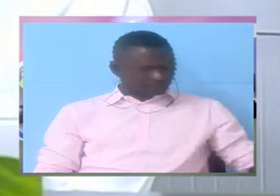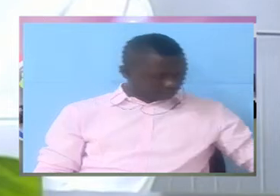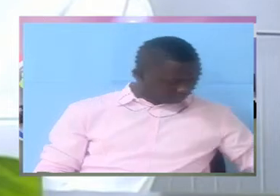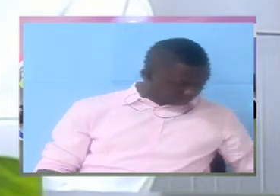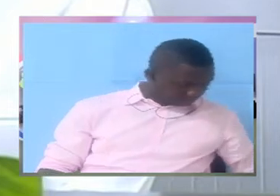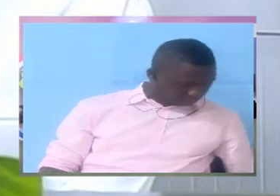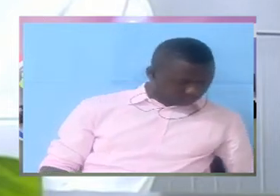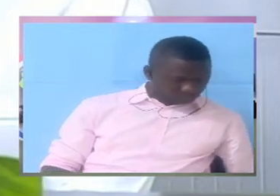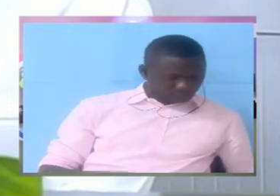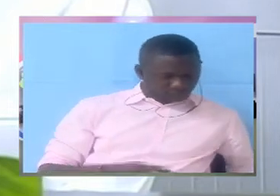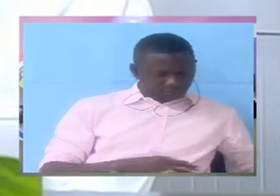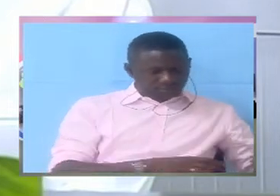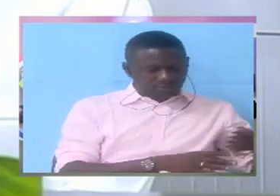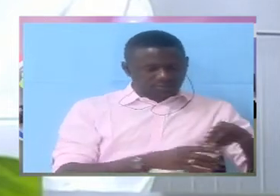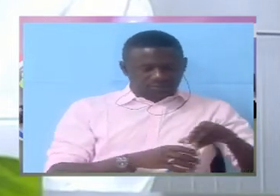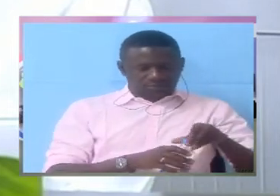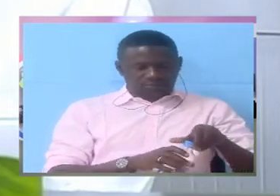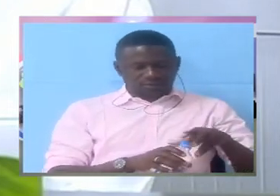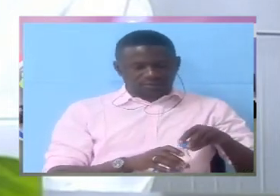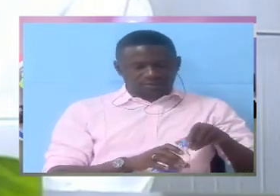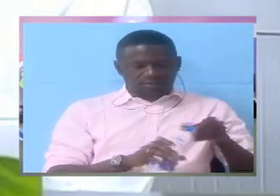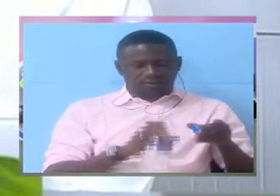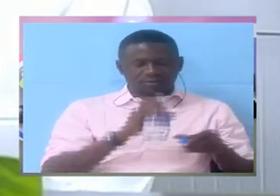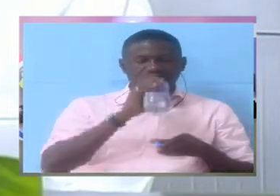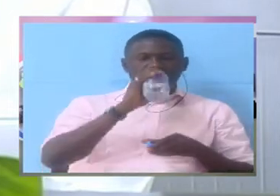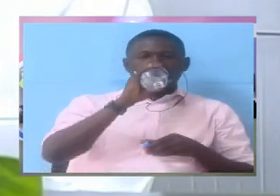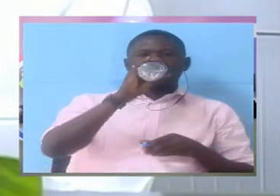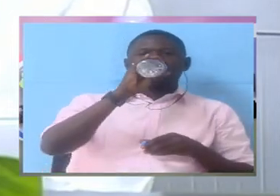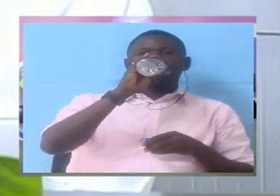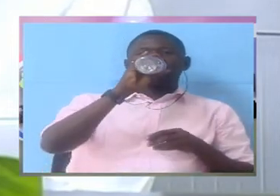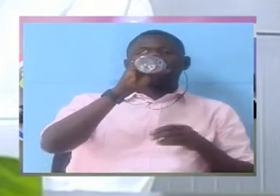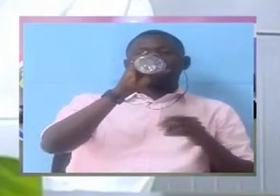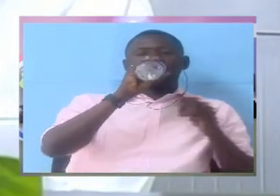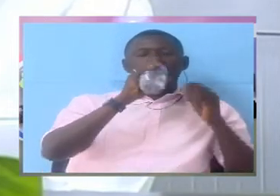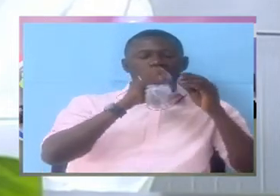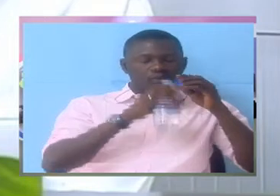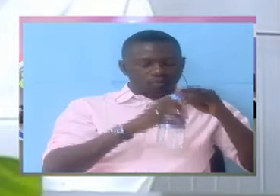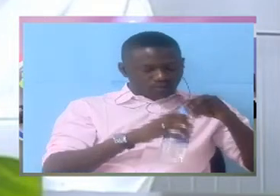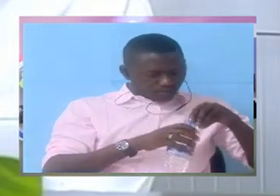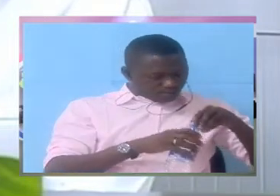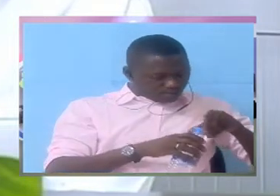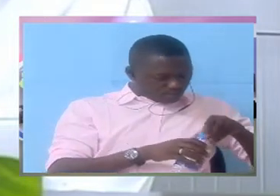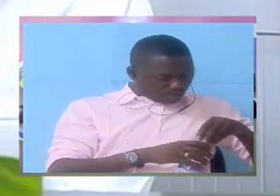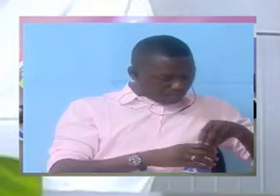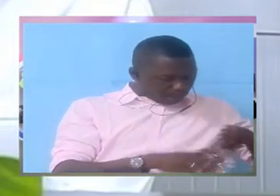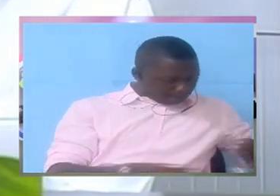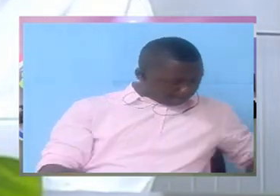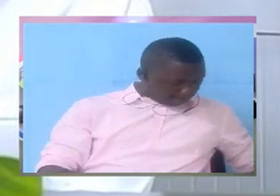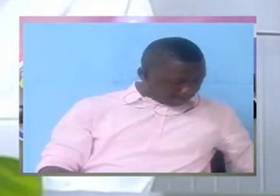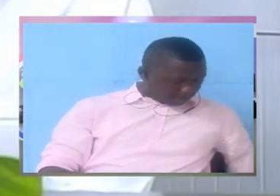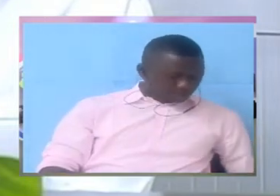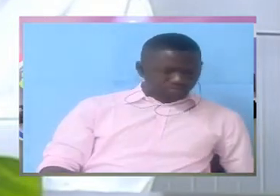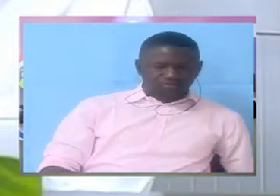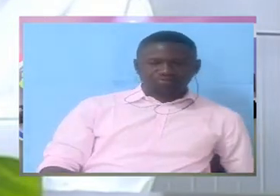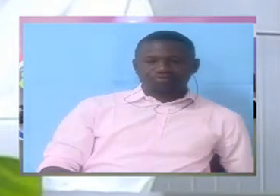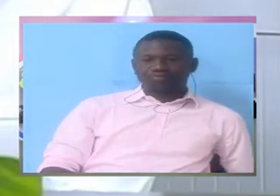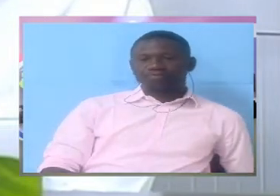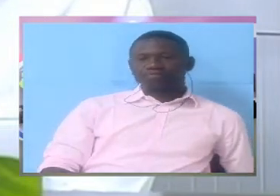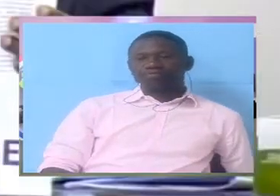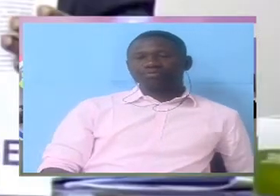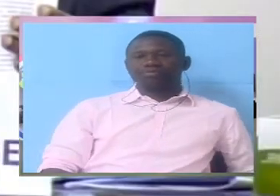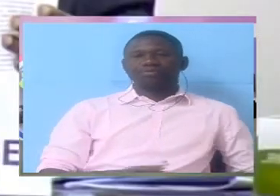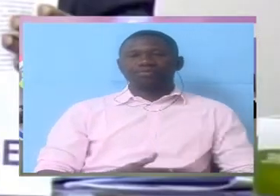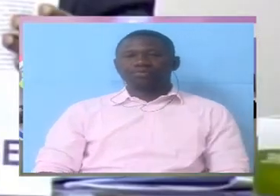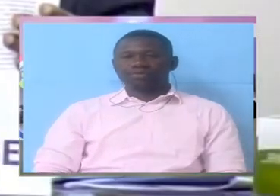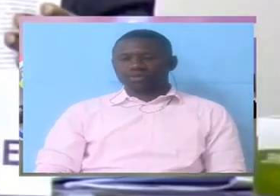diji wo tembo ay tele konkon isanyoto akakumolu foye meni alonko aketaje kunyalete. I was